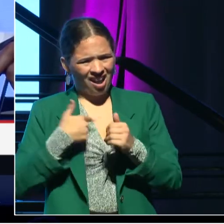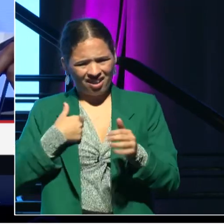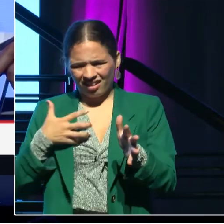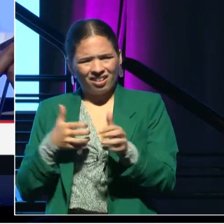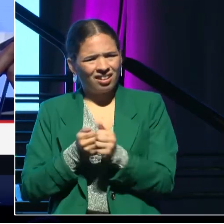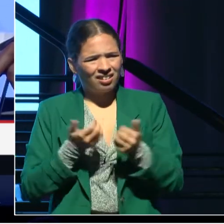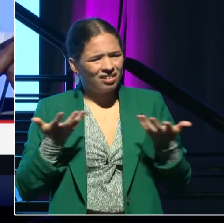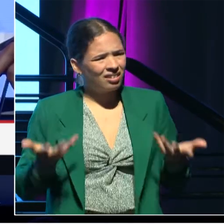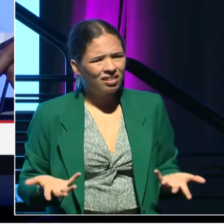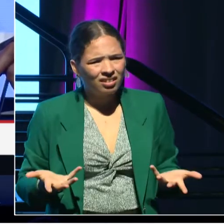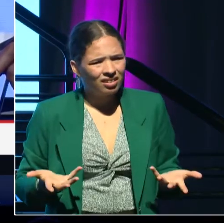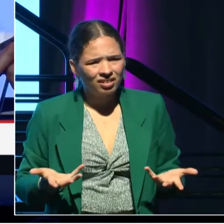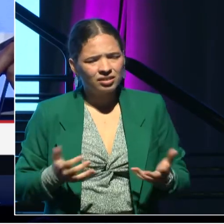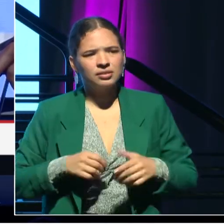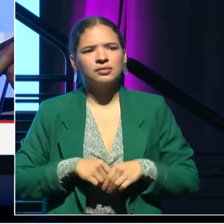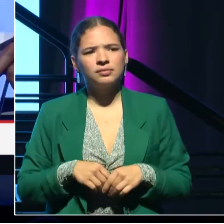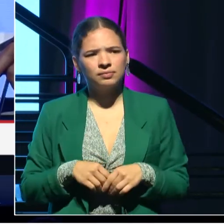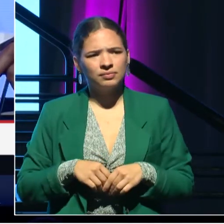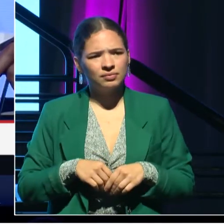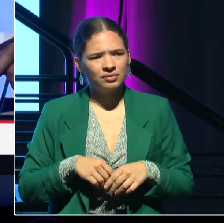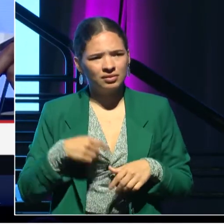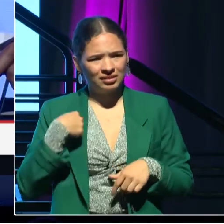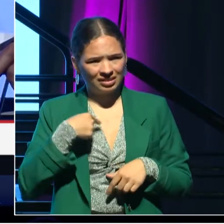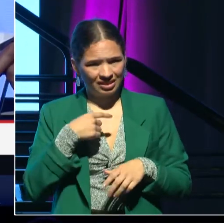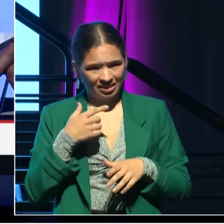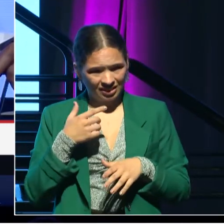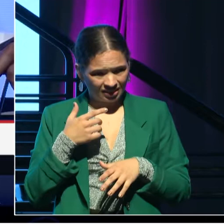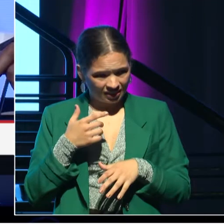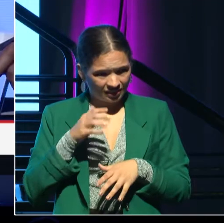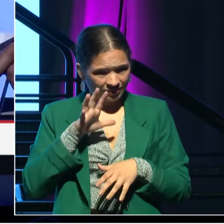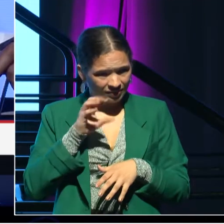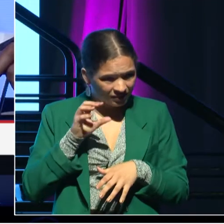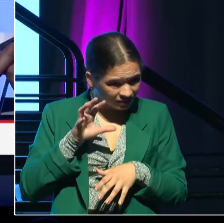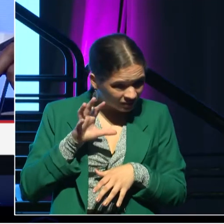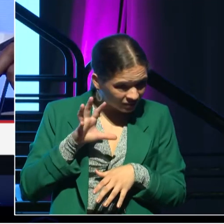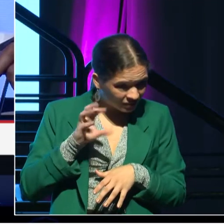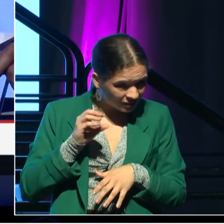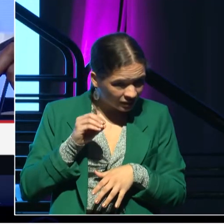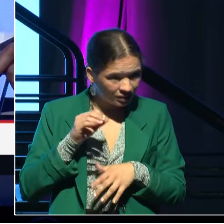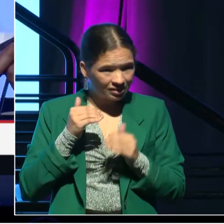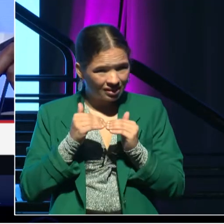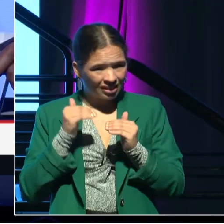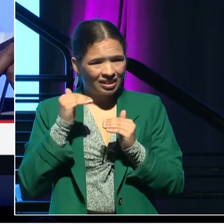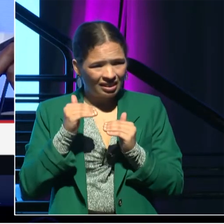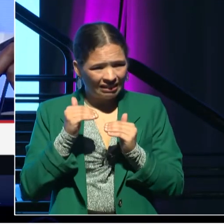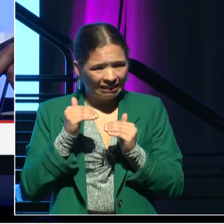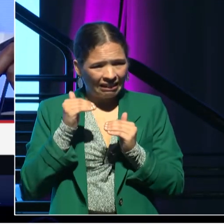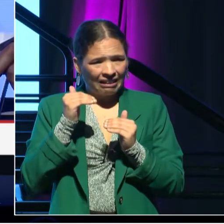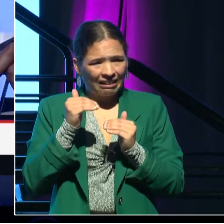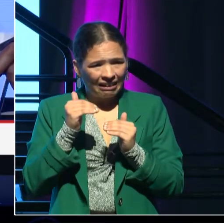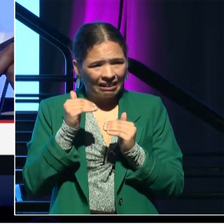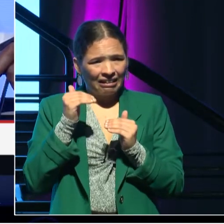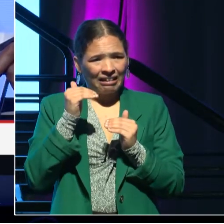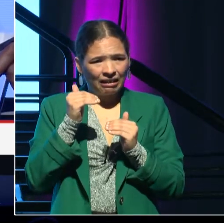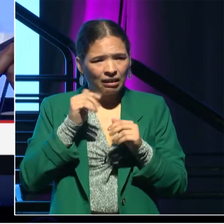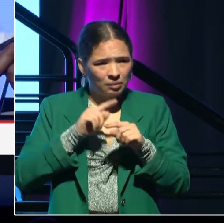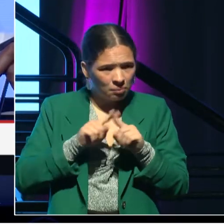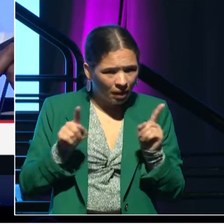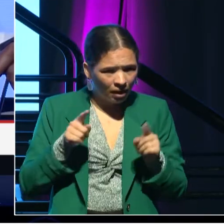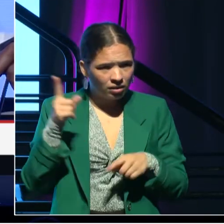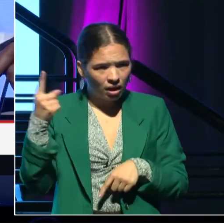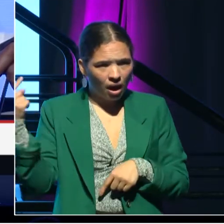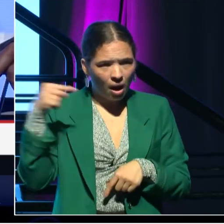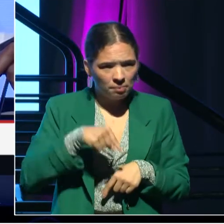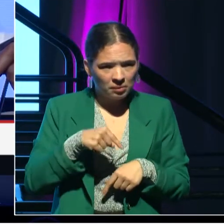able to do it over the next 50 rounds. You start to make advances. Then someone comes and burns your game, like they did